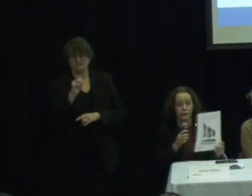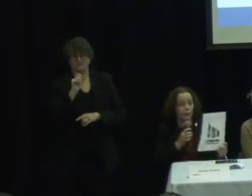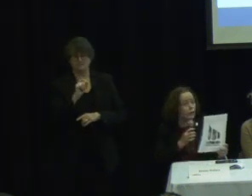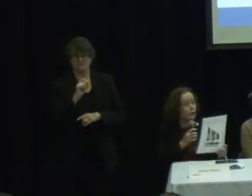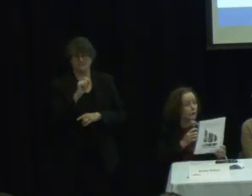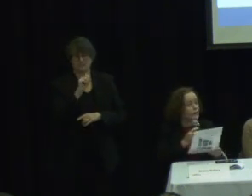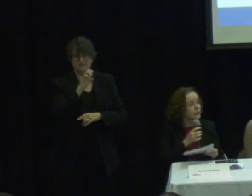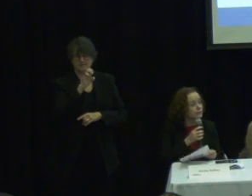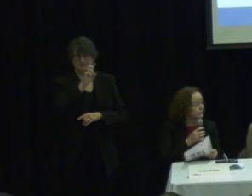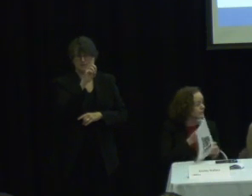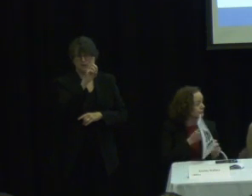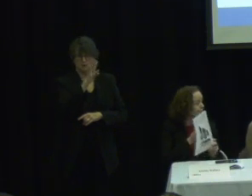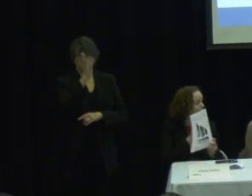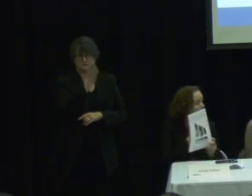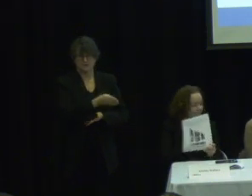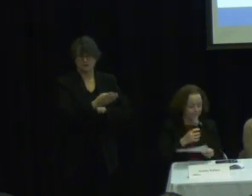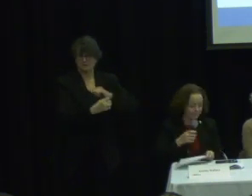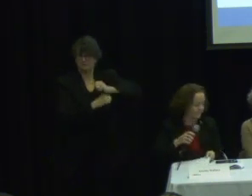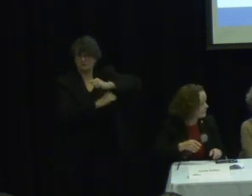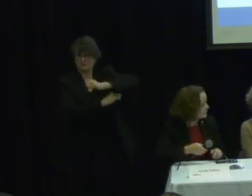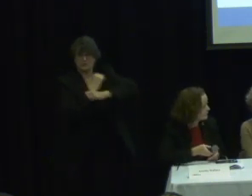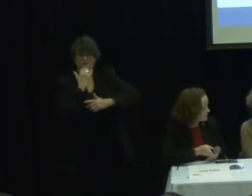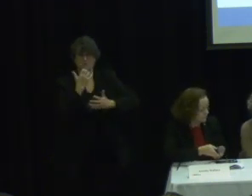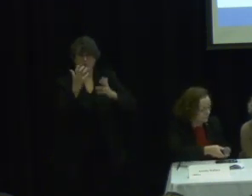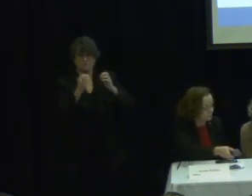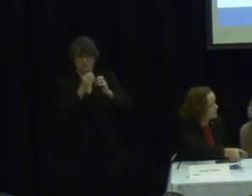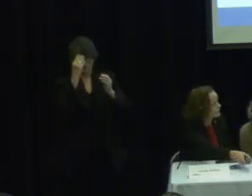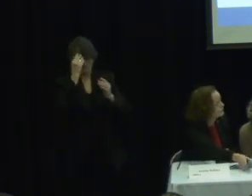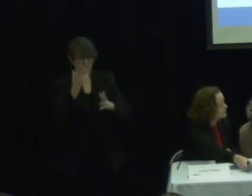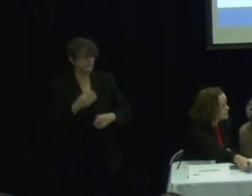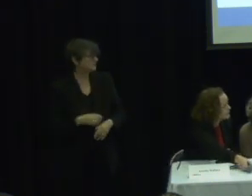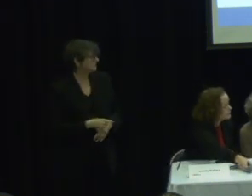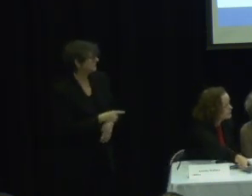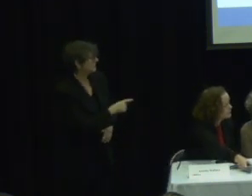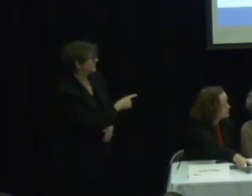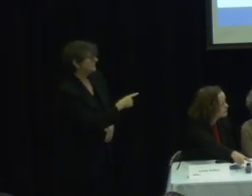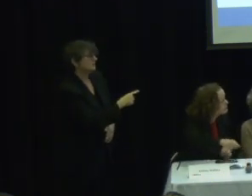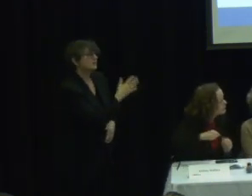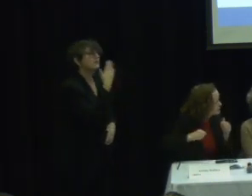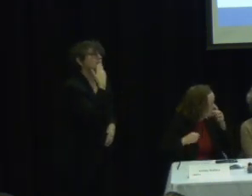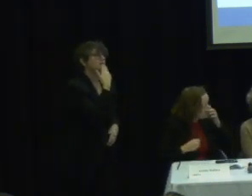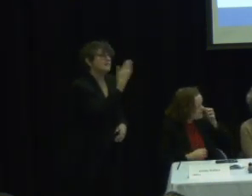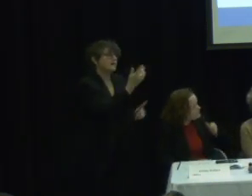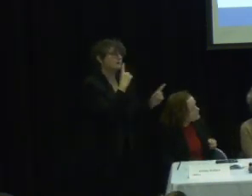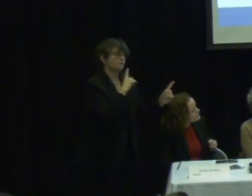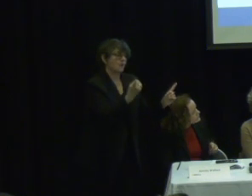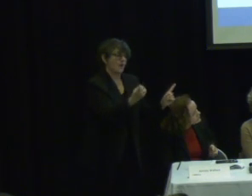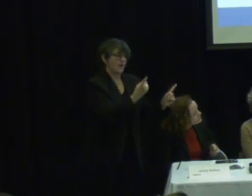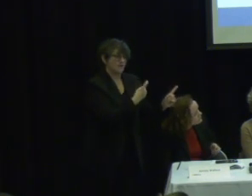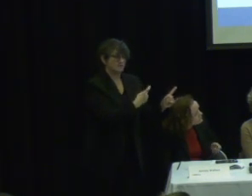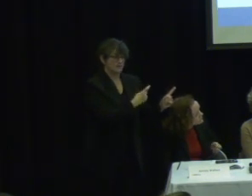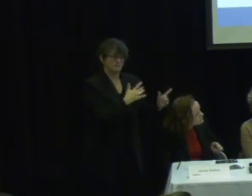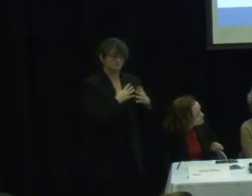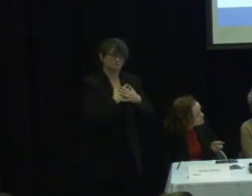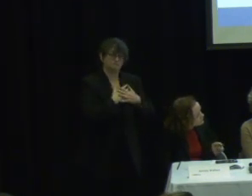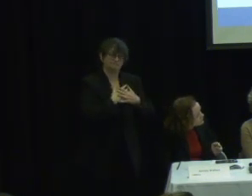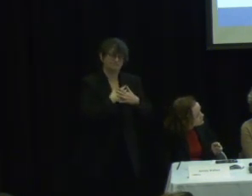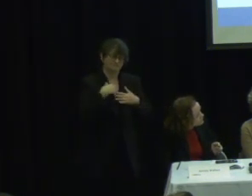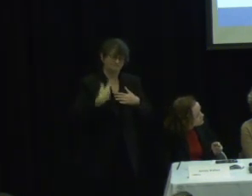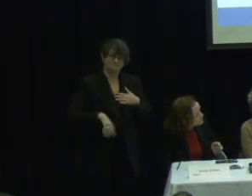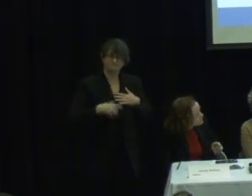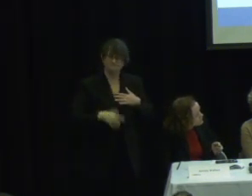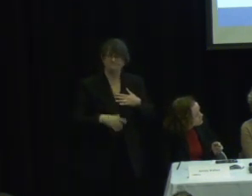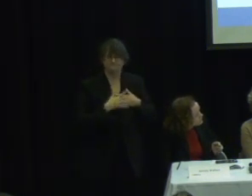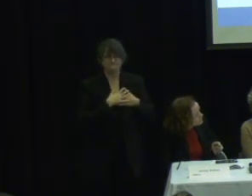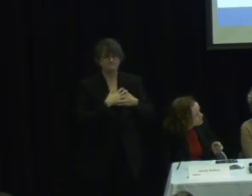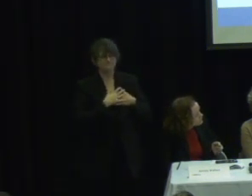usm.maine.edu/foundation if you want more information. So Nancy, I just want to say thank you for asking that question. You know, this is near and dear to my heart. And